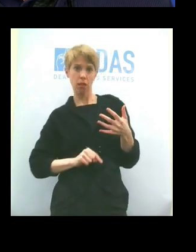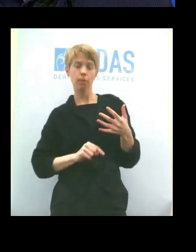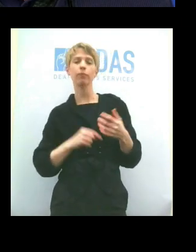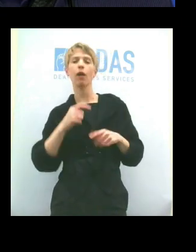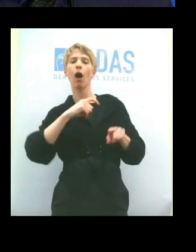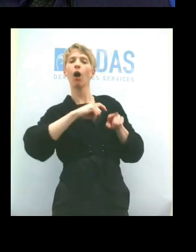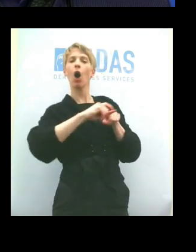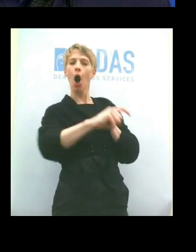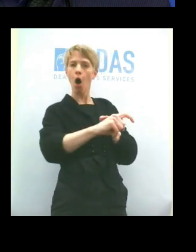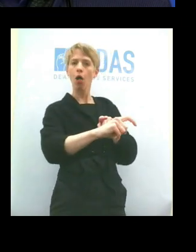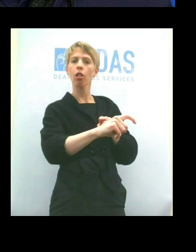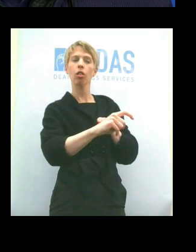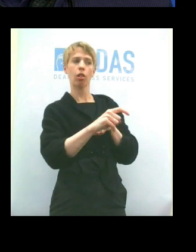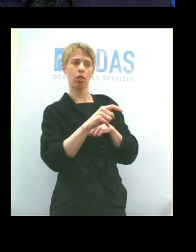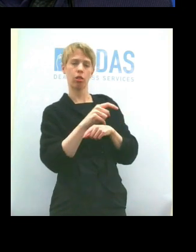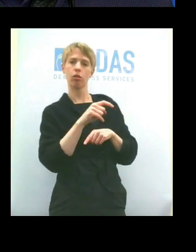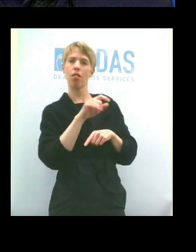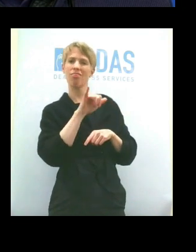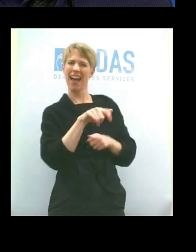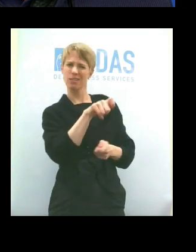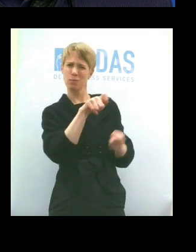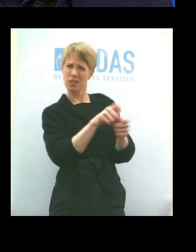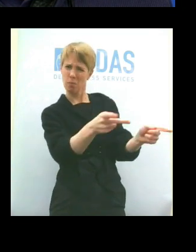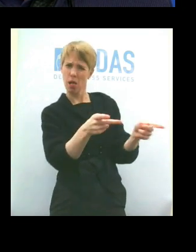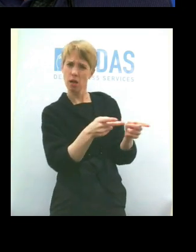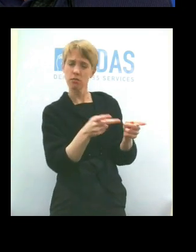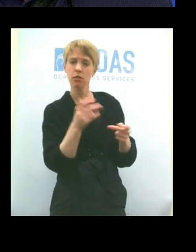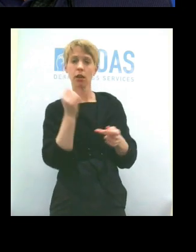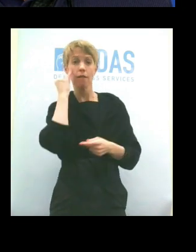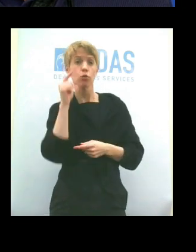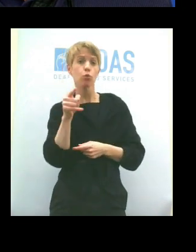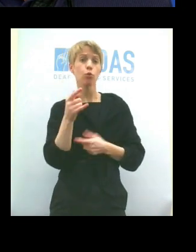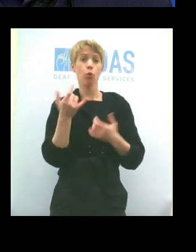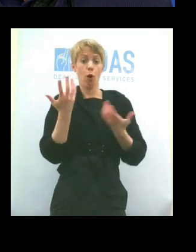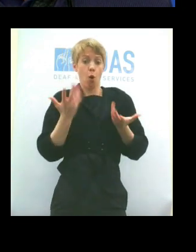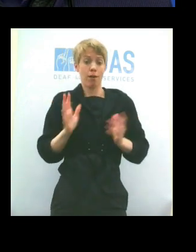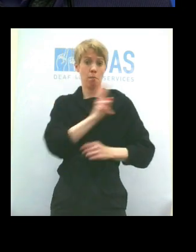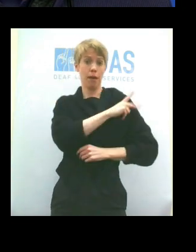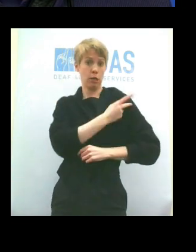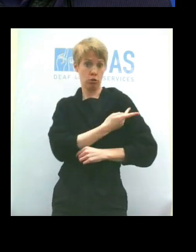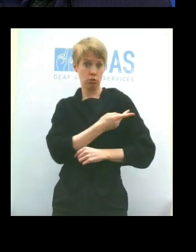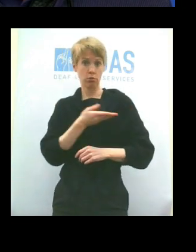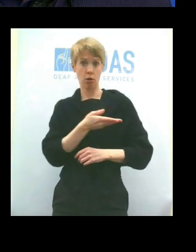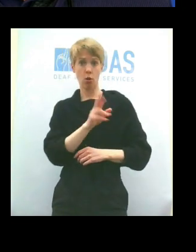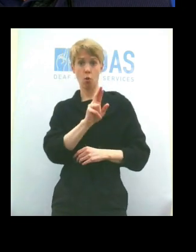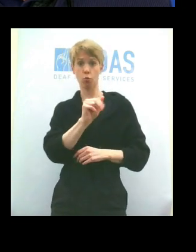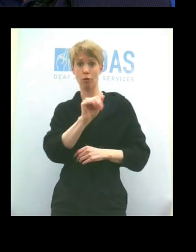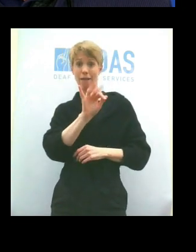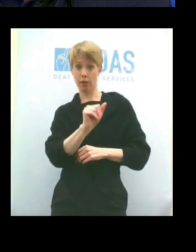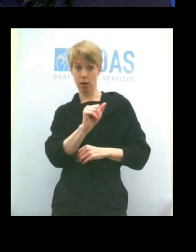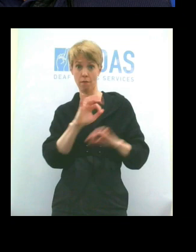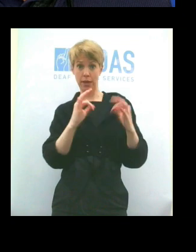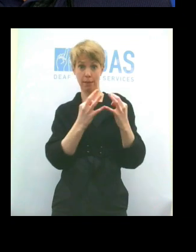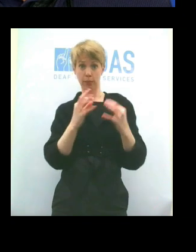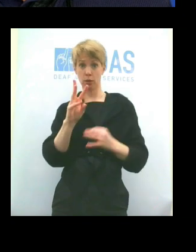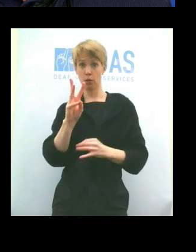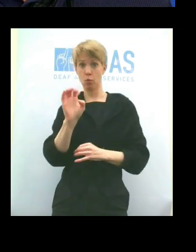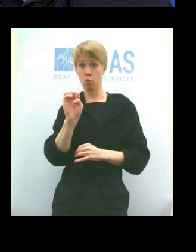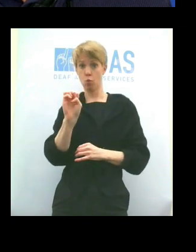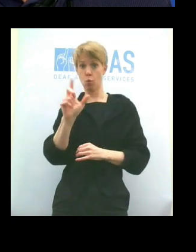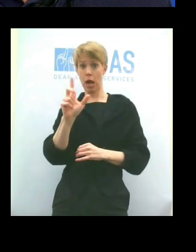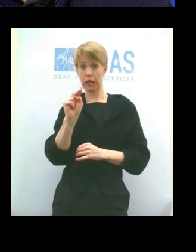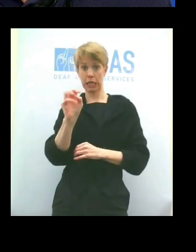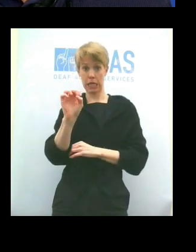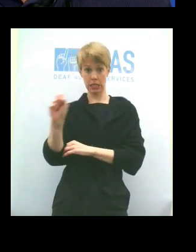practice group. So if you wanted to go to if you're a patient of Rafa Family Wellness Center, or you are an individual who goes to the Community